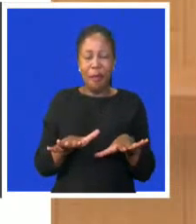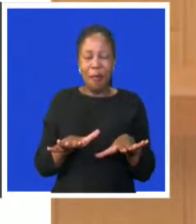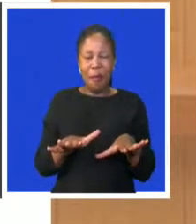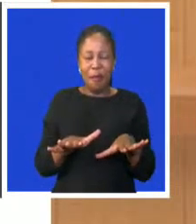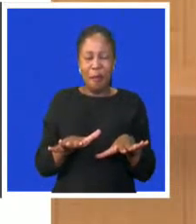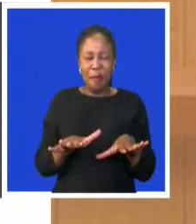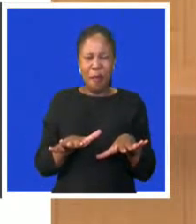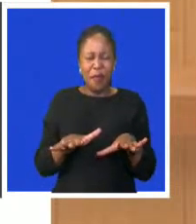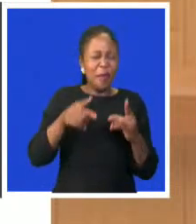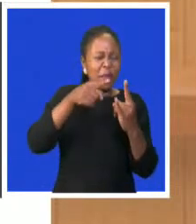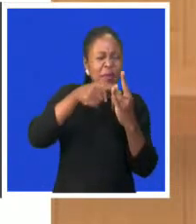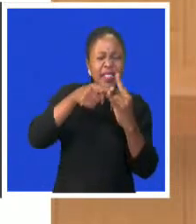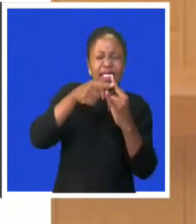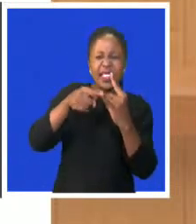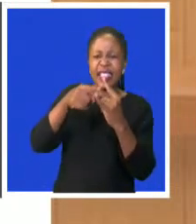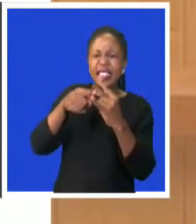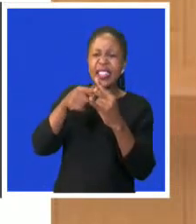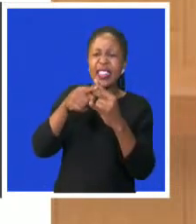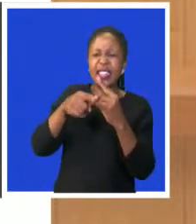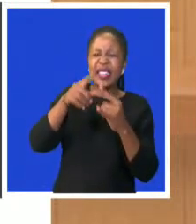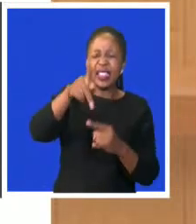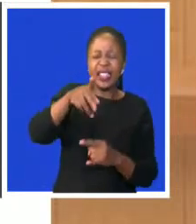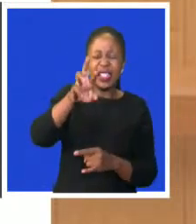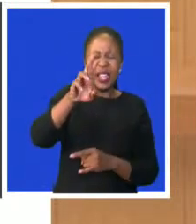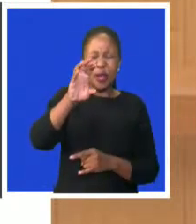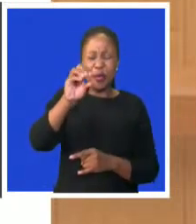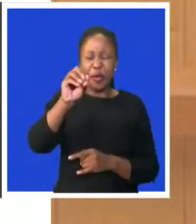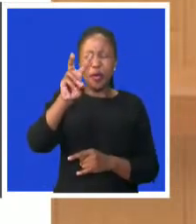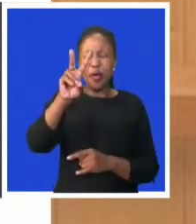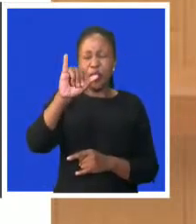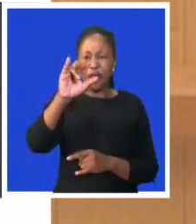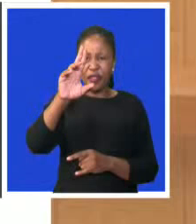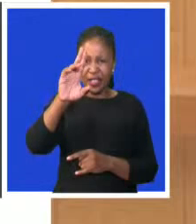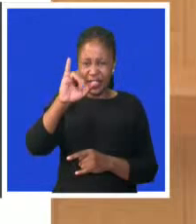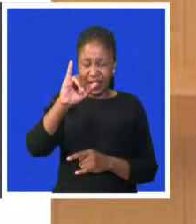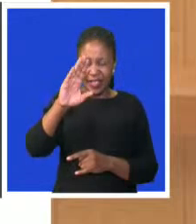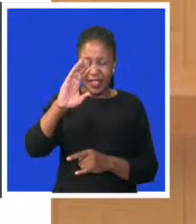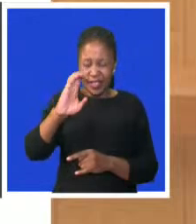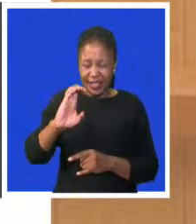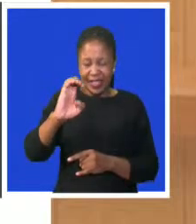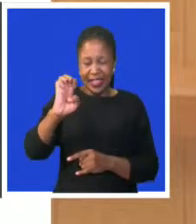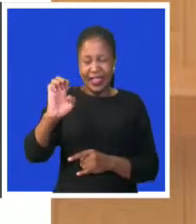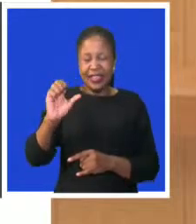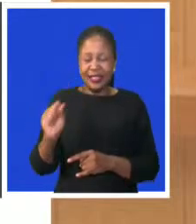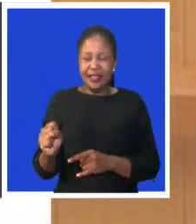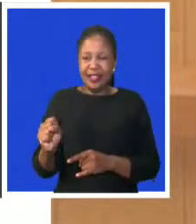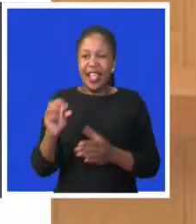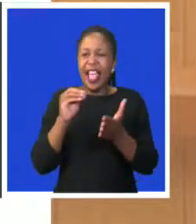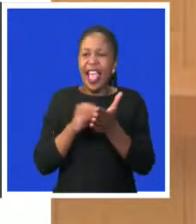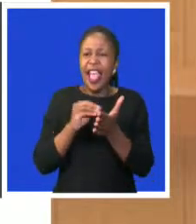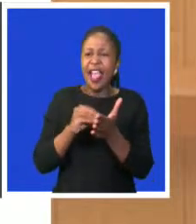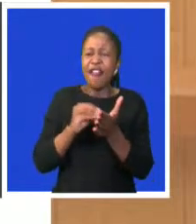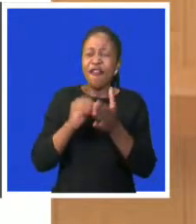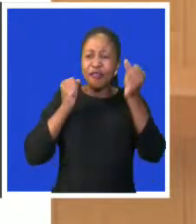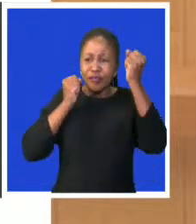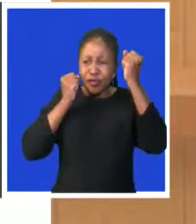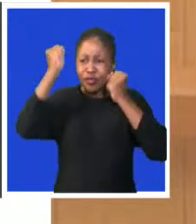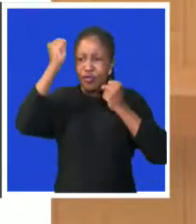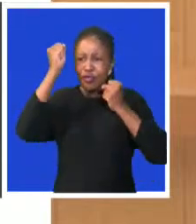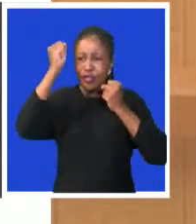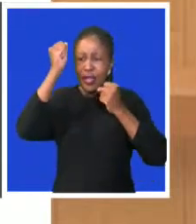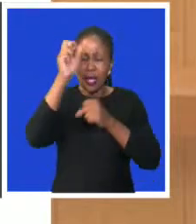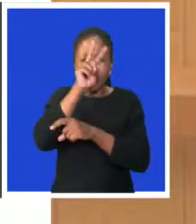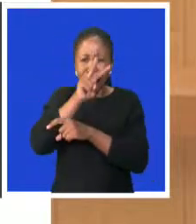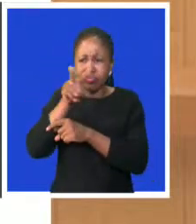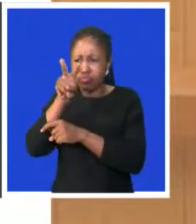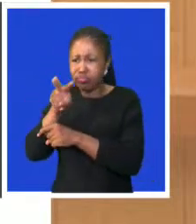were governed by military governors. The kingdoms were managed by